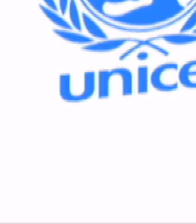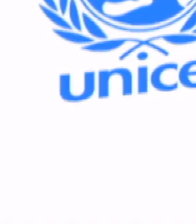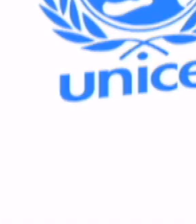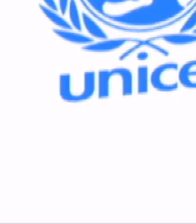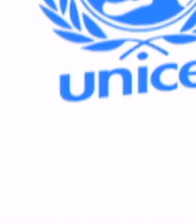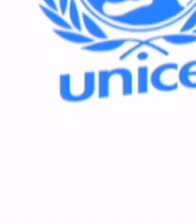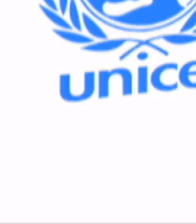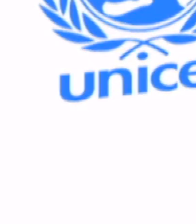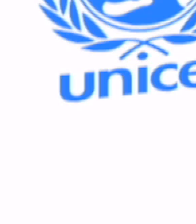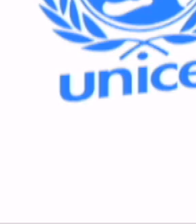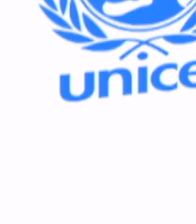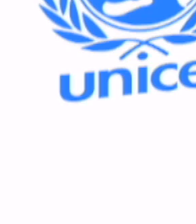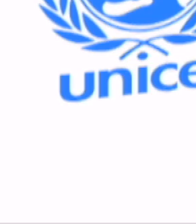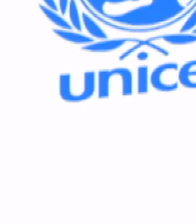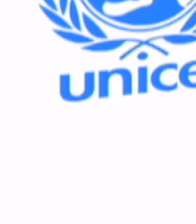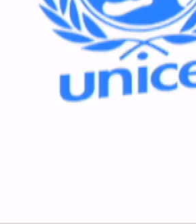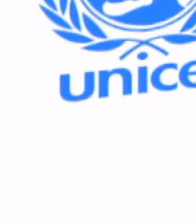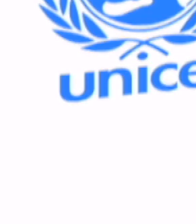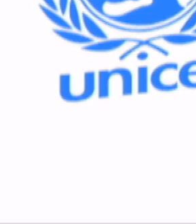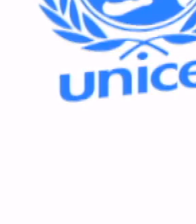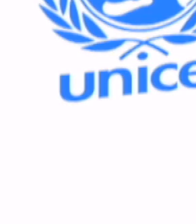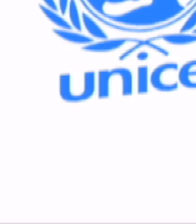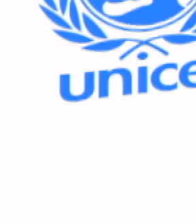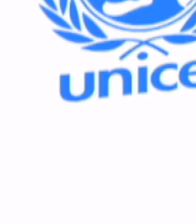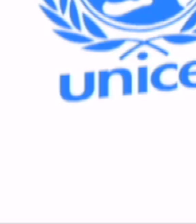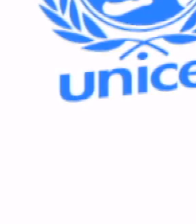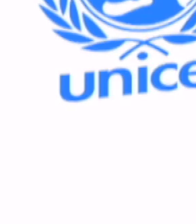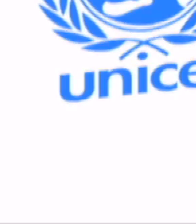and the Global Partnership for Education.